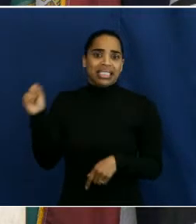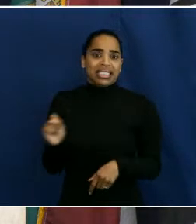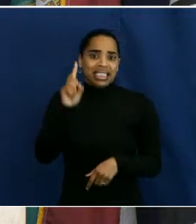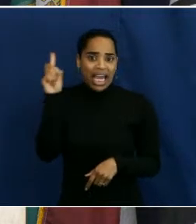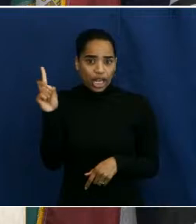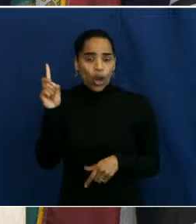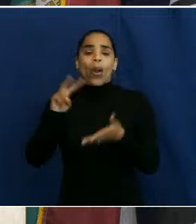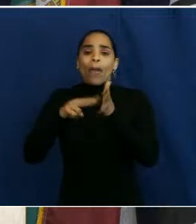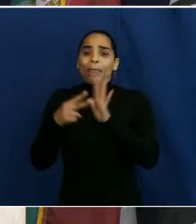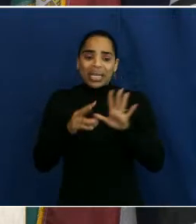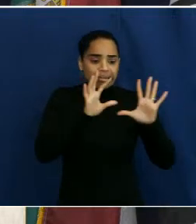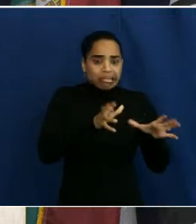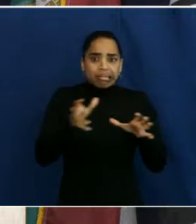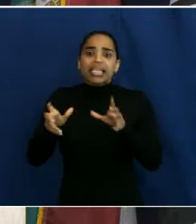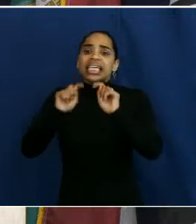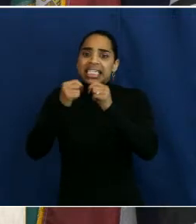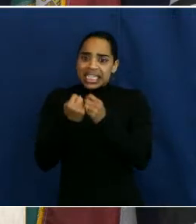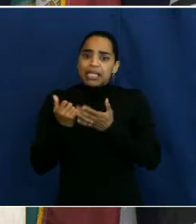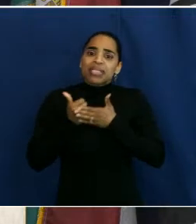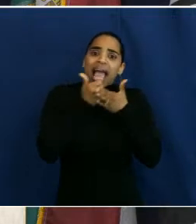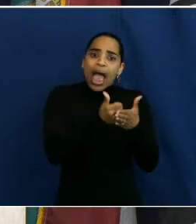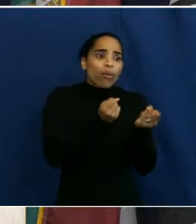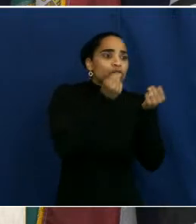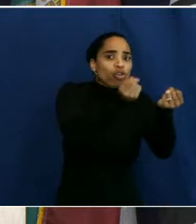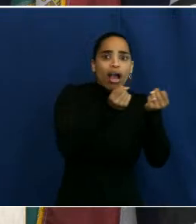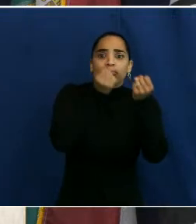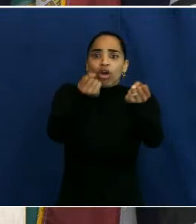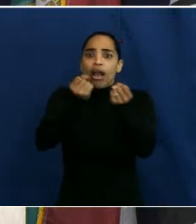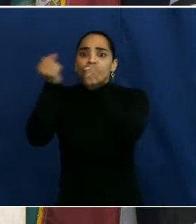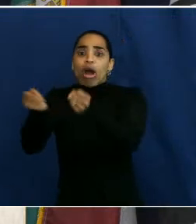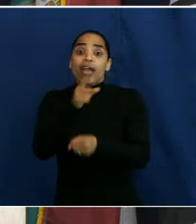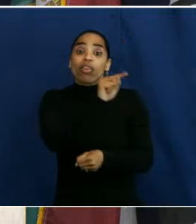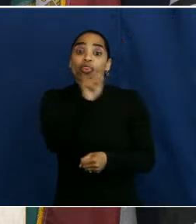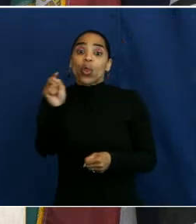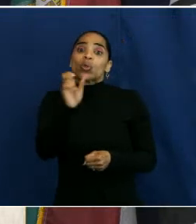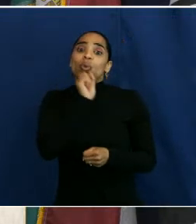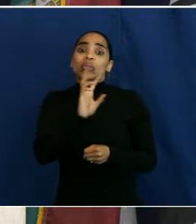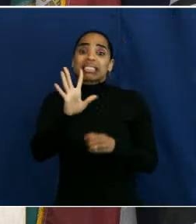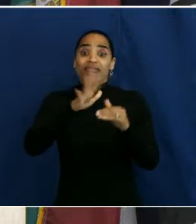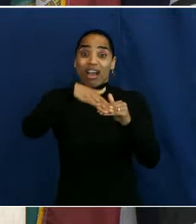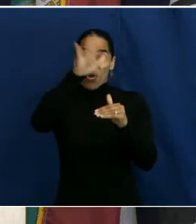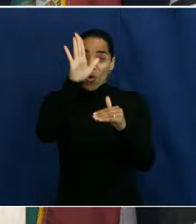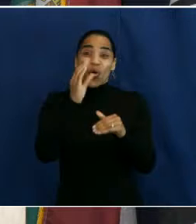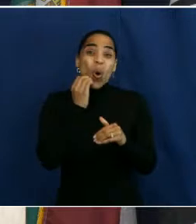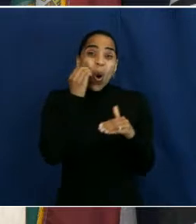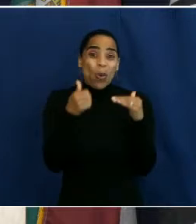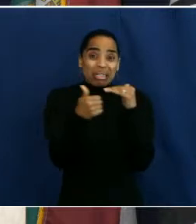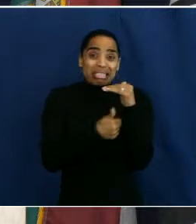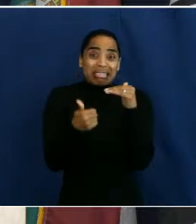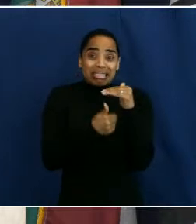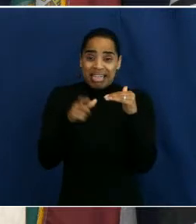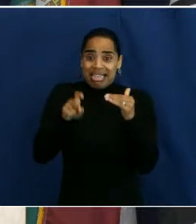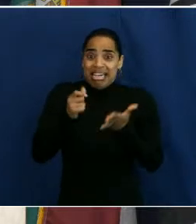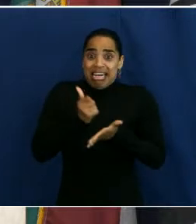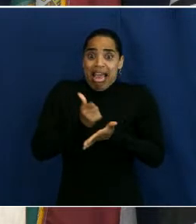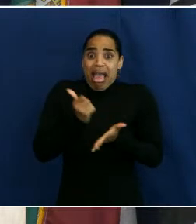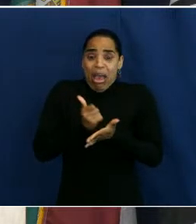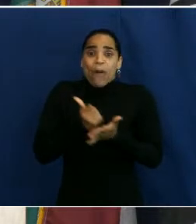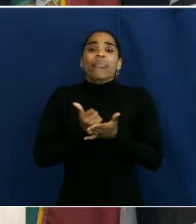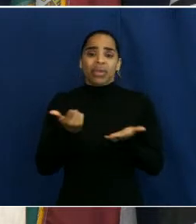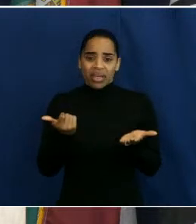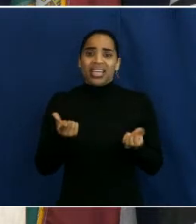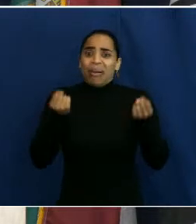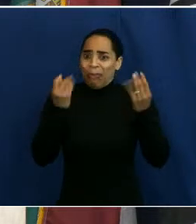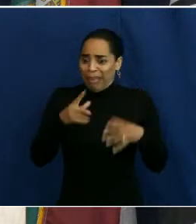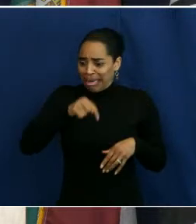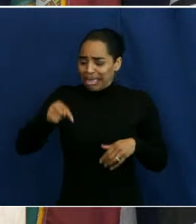and these will be teams that will be assisting in the effort around homebound seniors. Again, it's been a challenging work. We have a lot of providers, a lot of folks working to